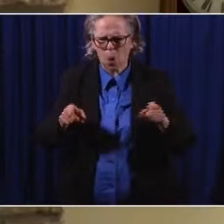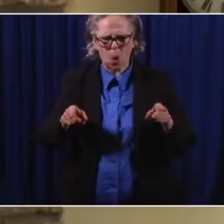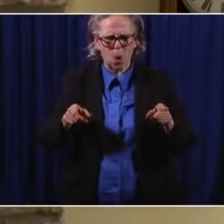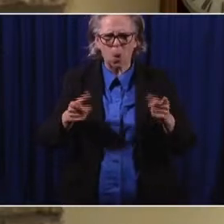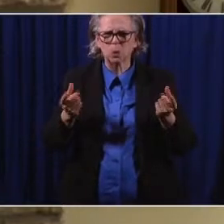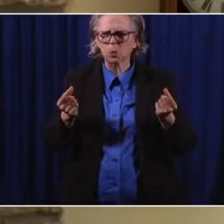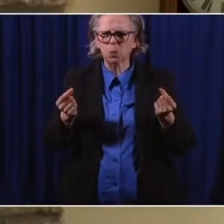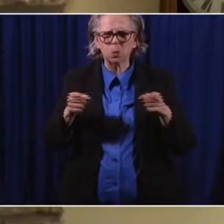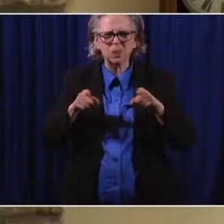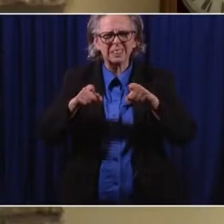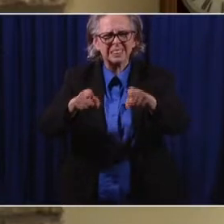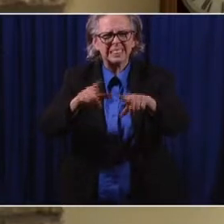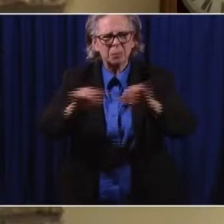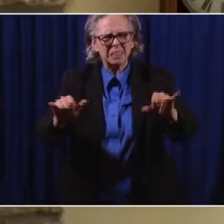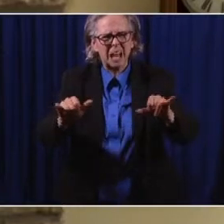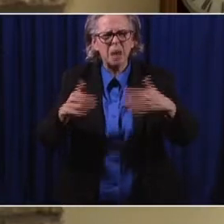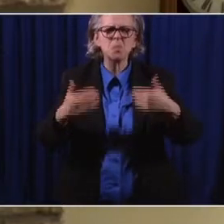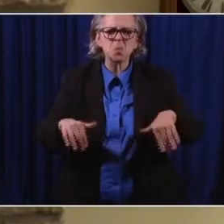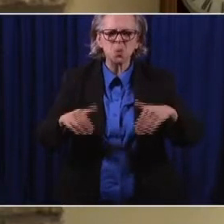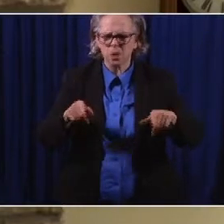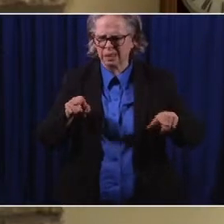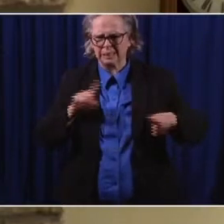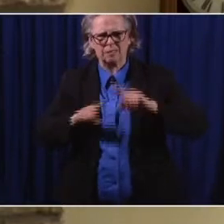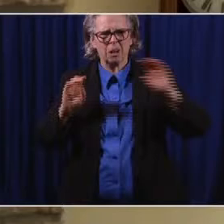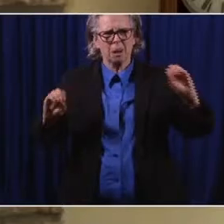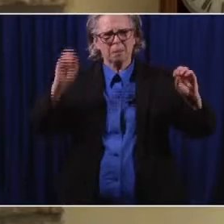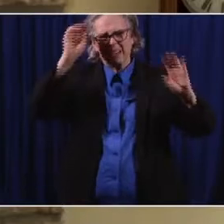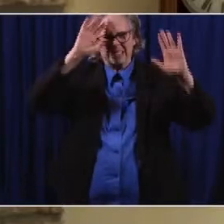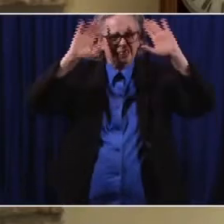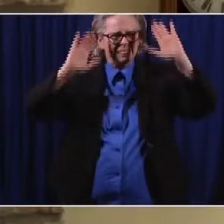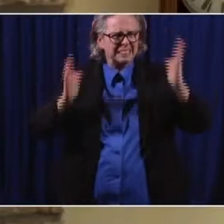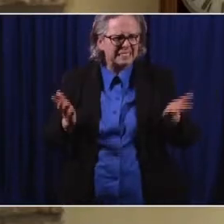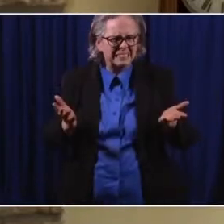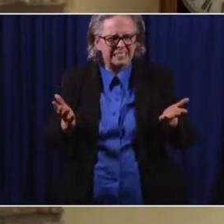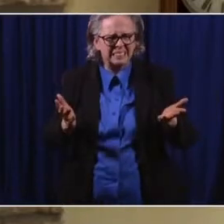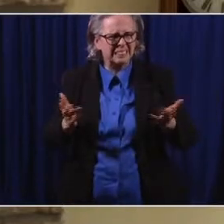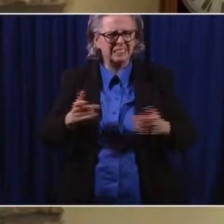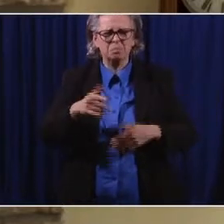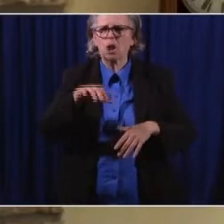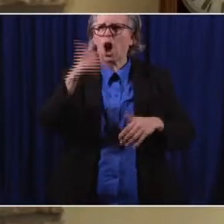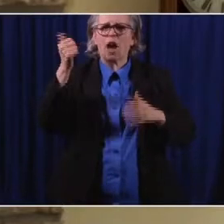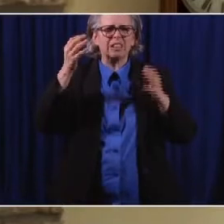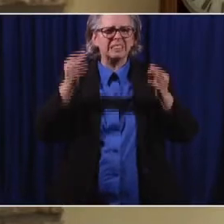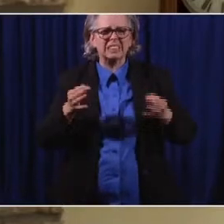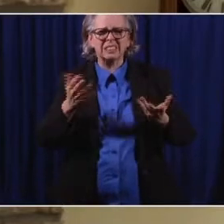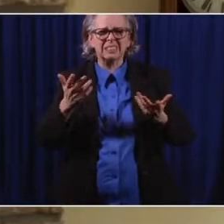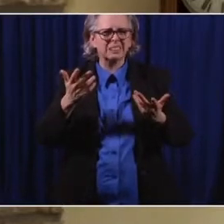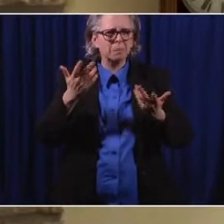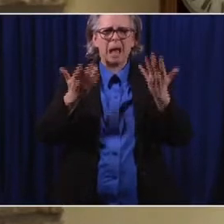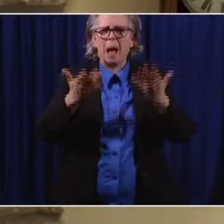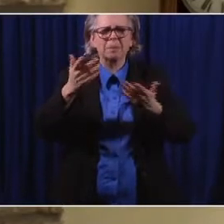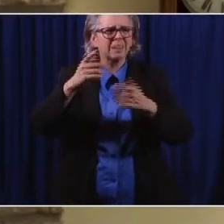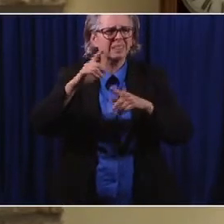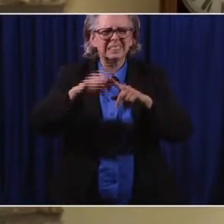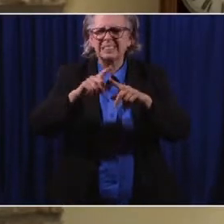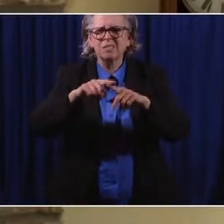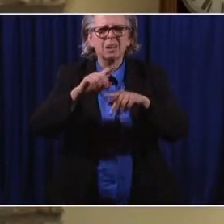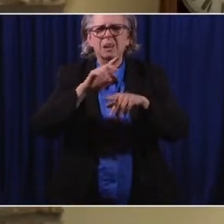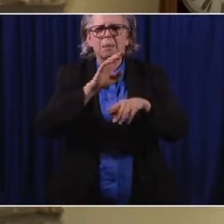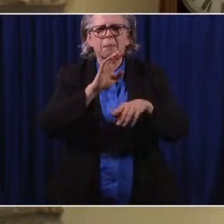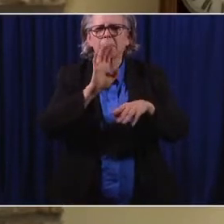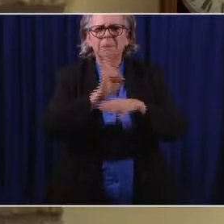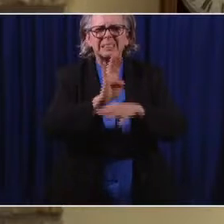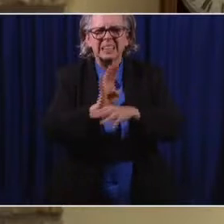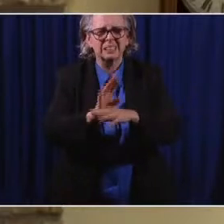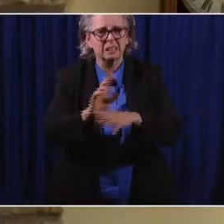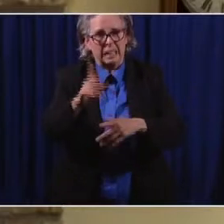up. So it's no different than many of the other decisions we make, frankly. There's no easy answer, and there's